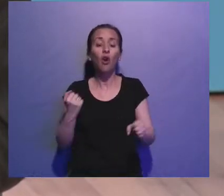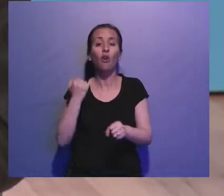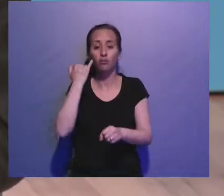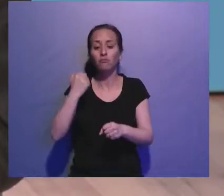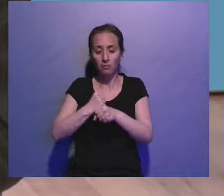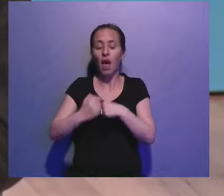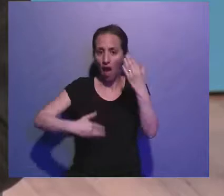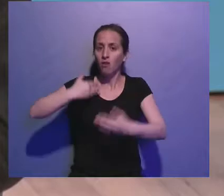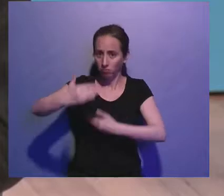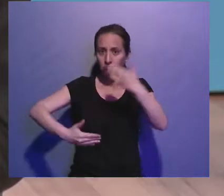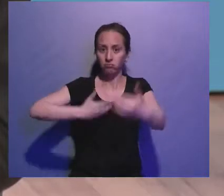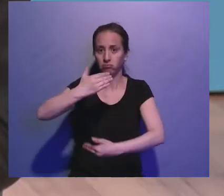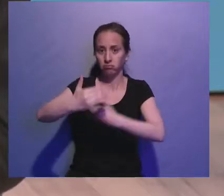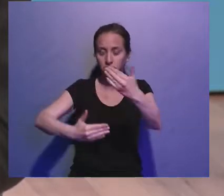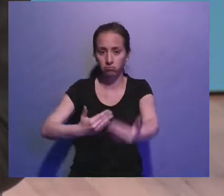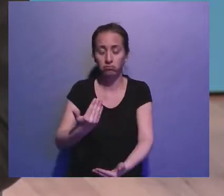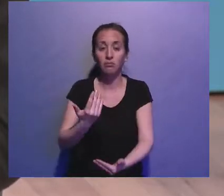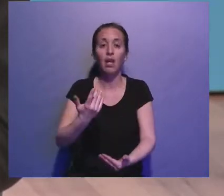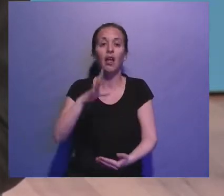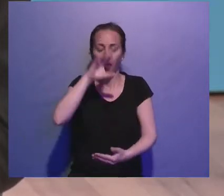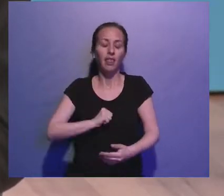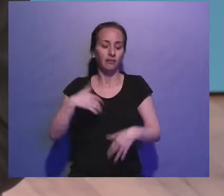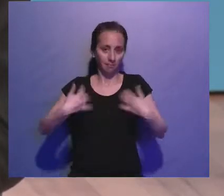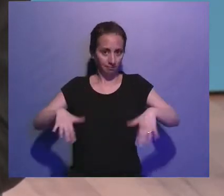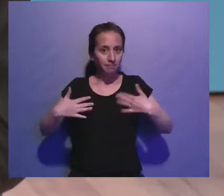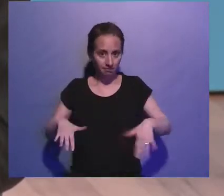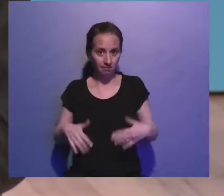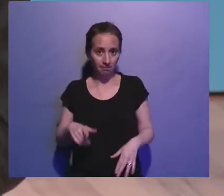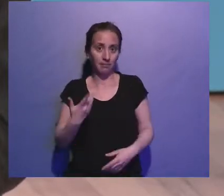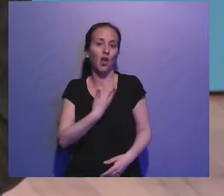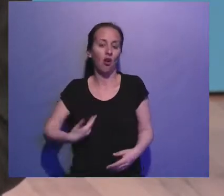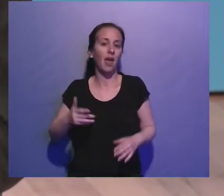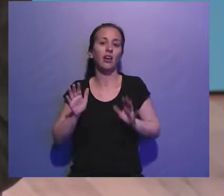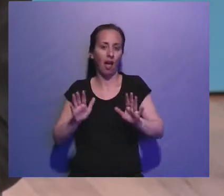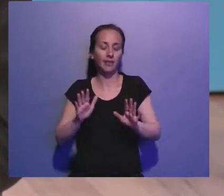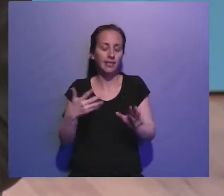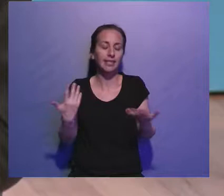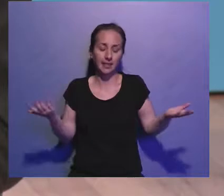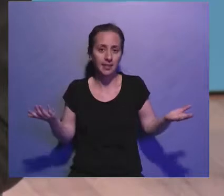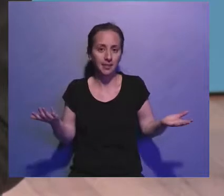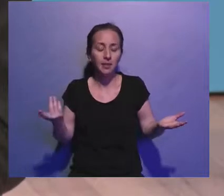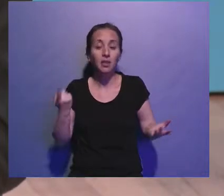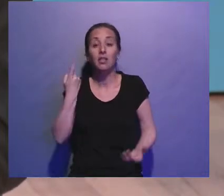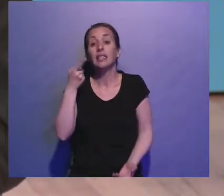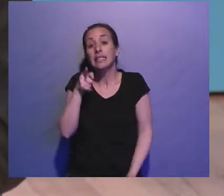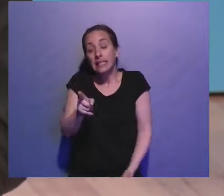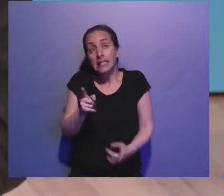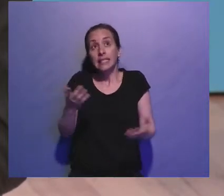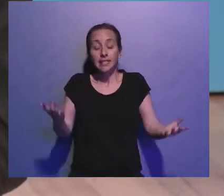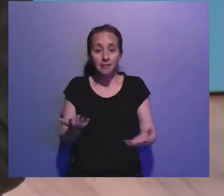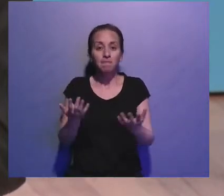government carries out. But this is the big challenge for us in the province of Jujuy.